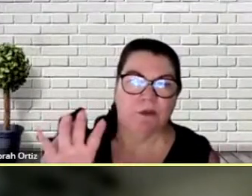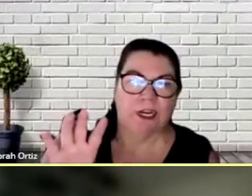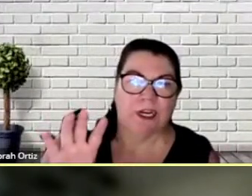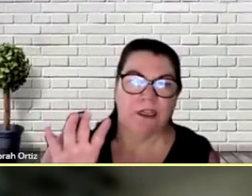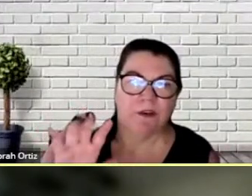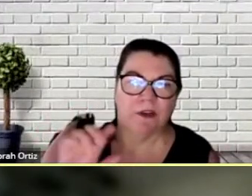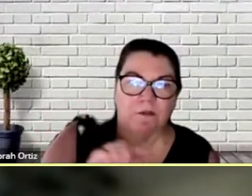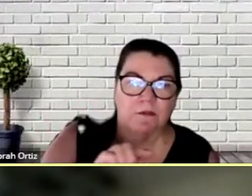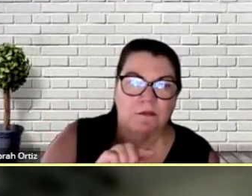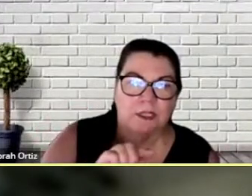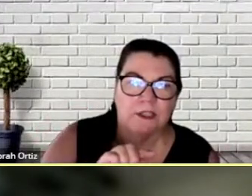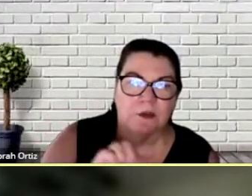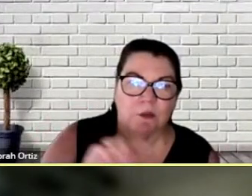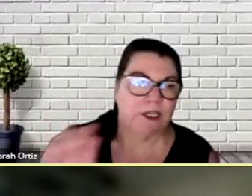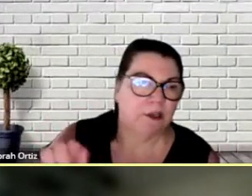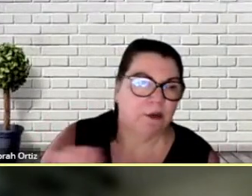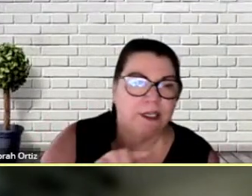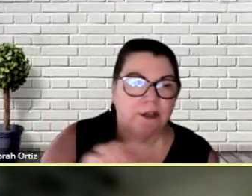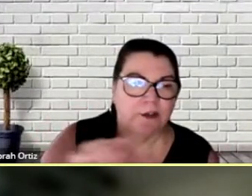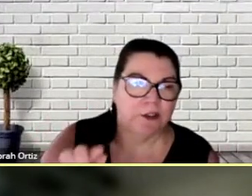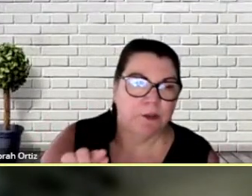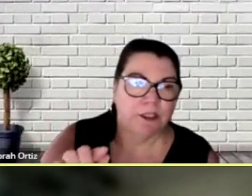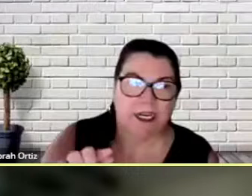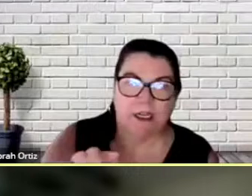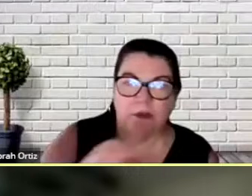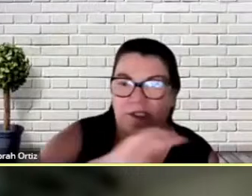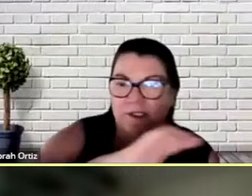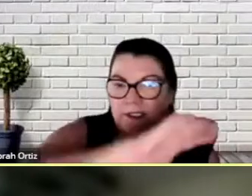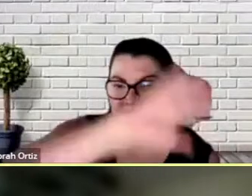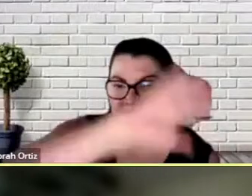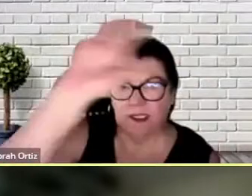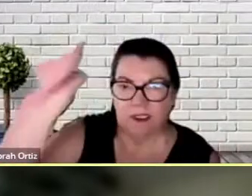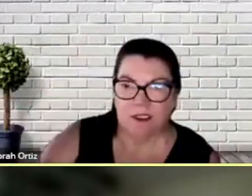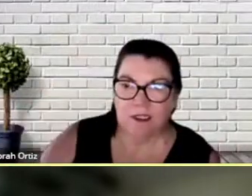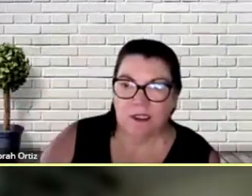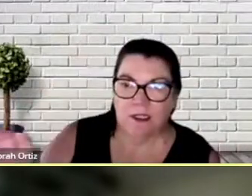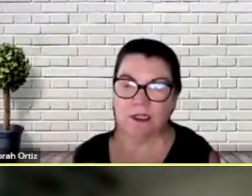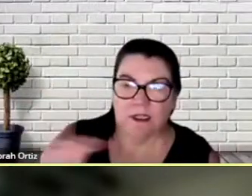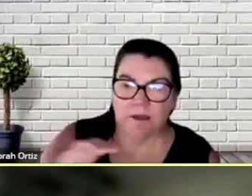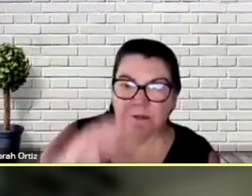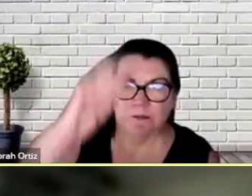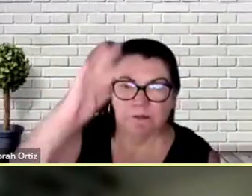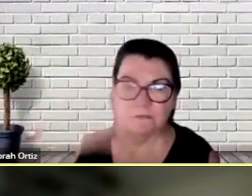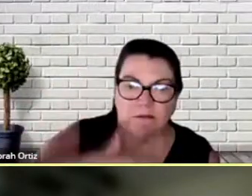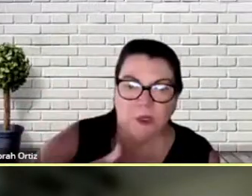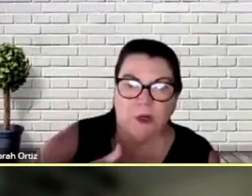you want to refrain from either reiterating or duplicating what is in the